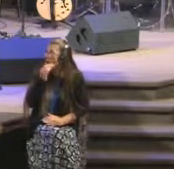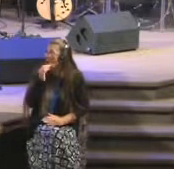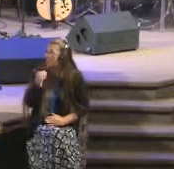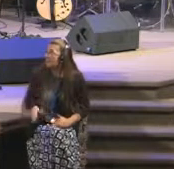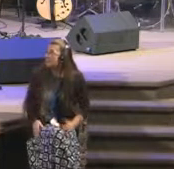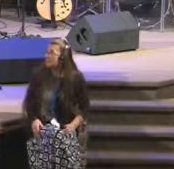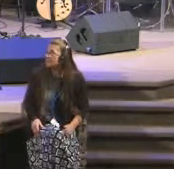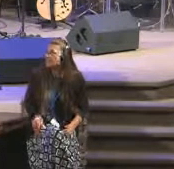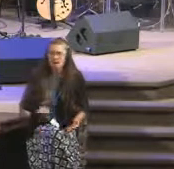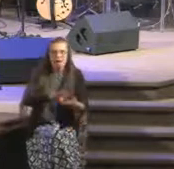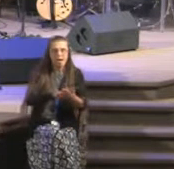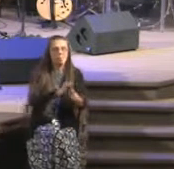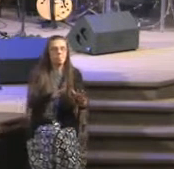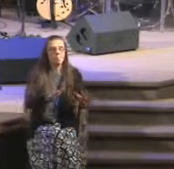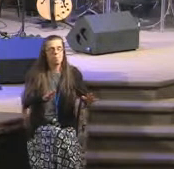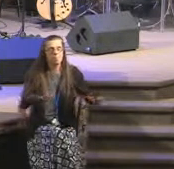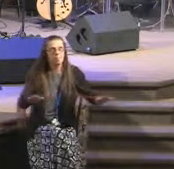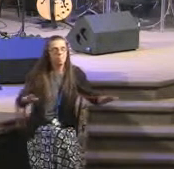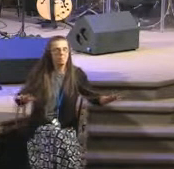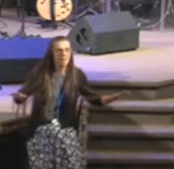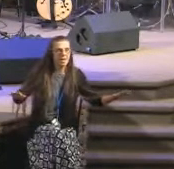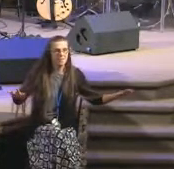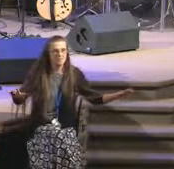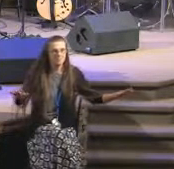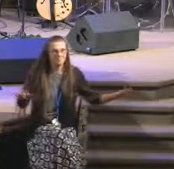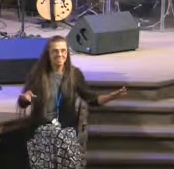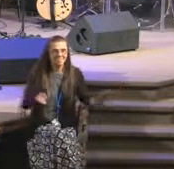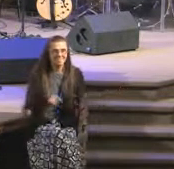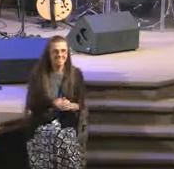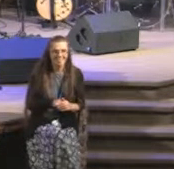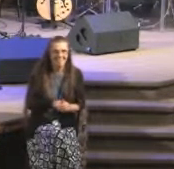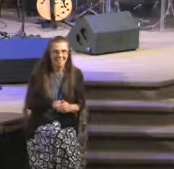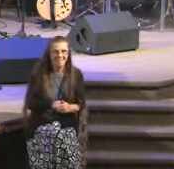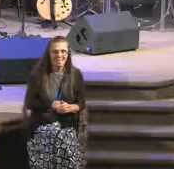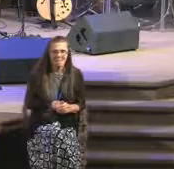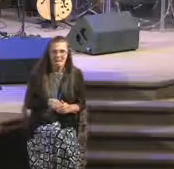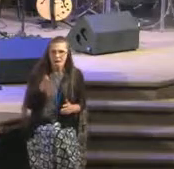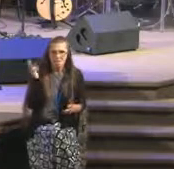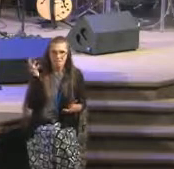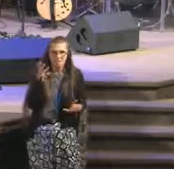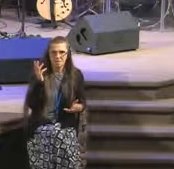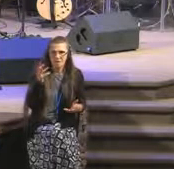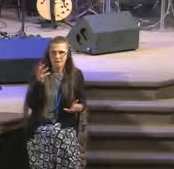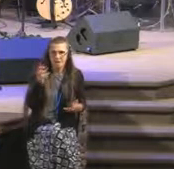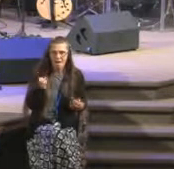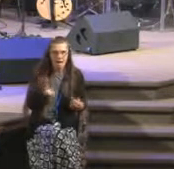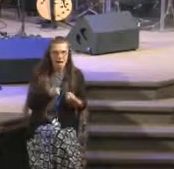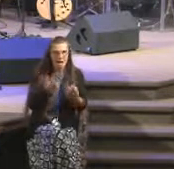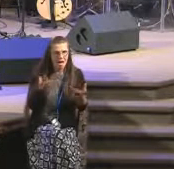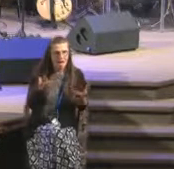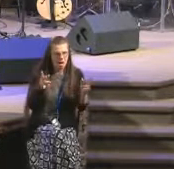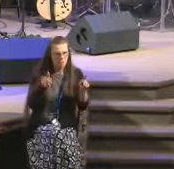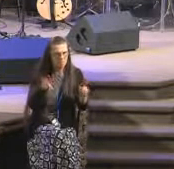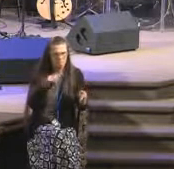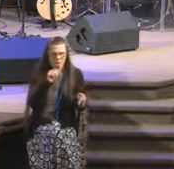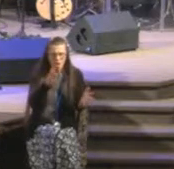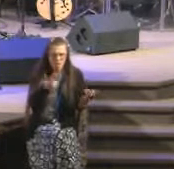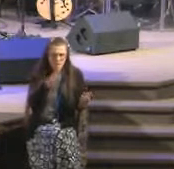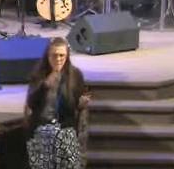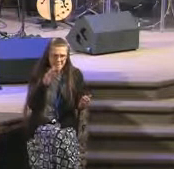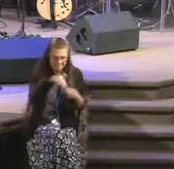I'm about to meddle here just a second, so I'll give you a warning. I'm amazed how often people will not want to be in